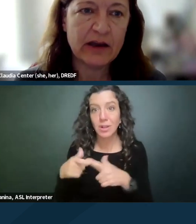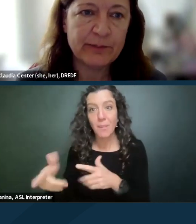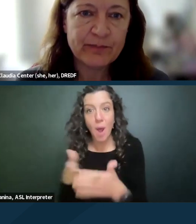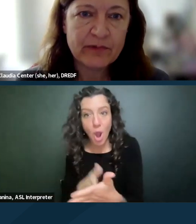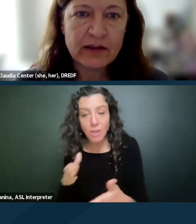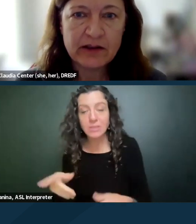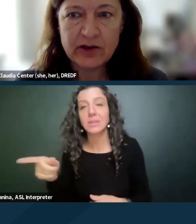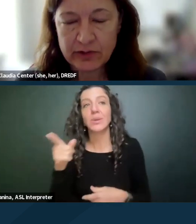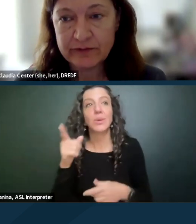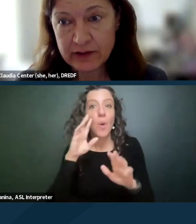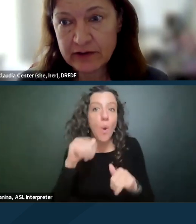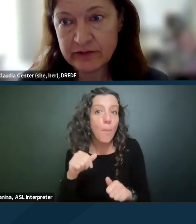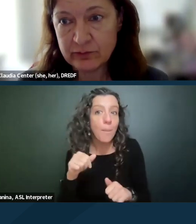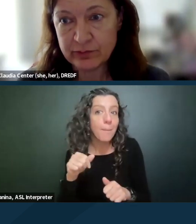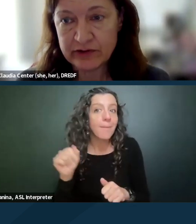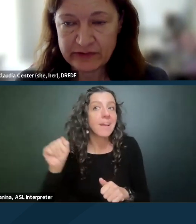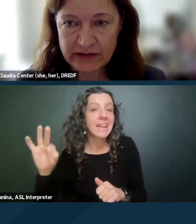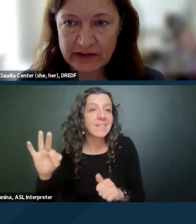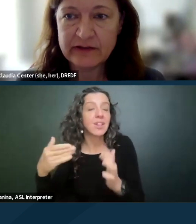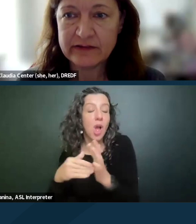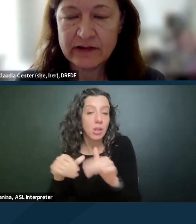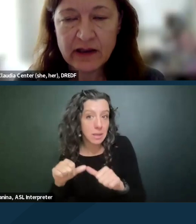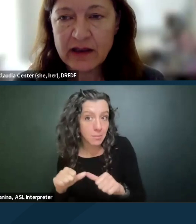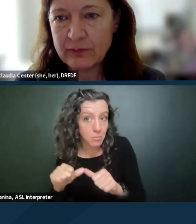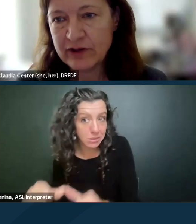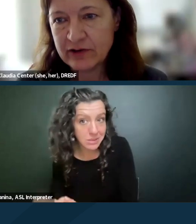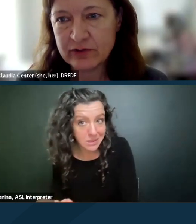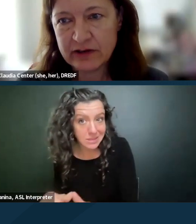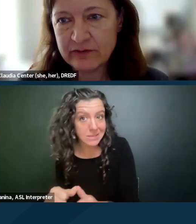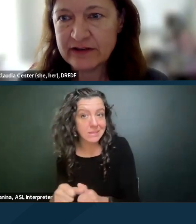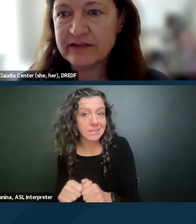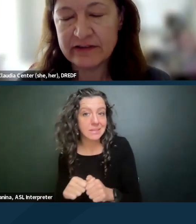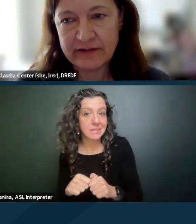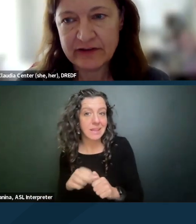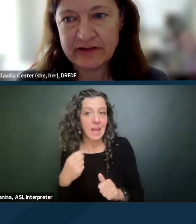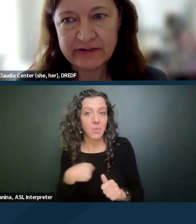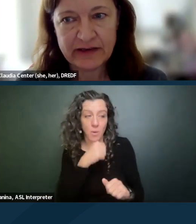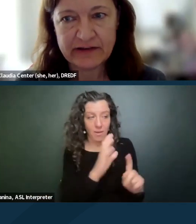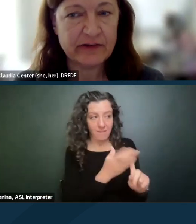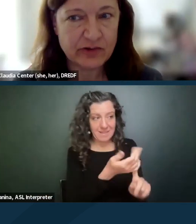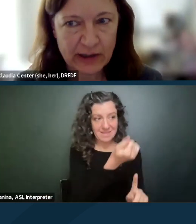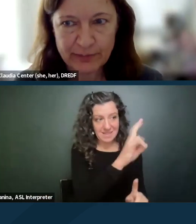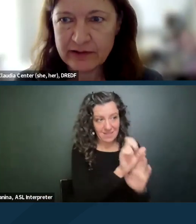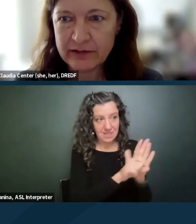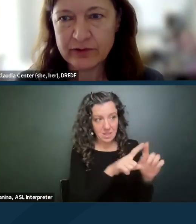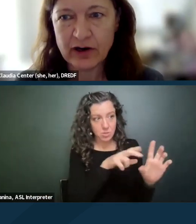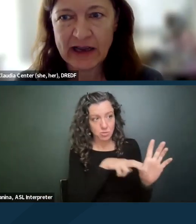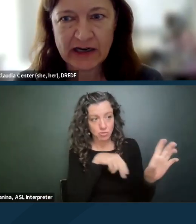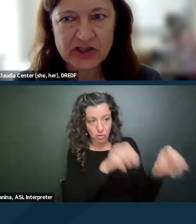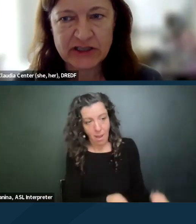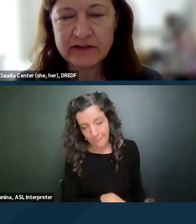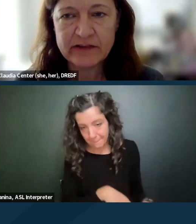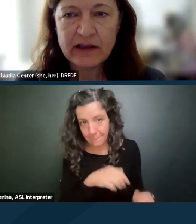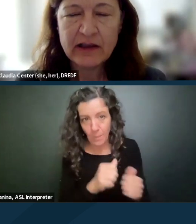that, you know, if the lawsuit proceeds and we don't convince the 17 states to drop it through